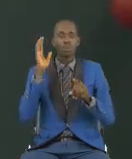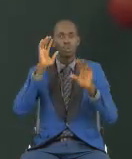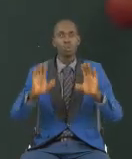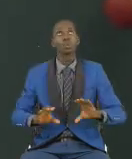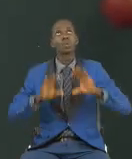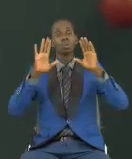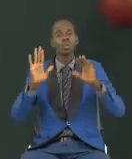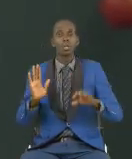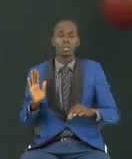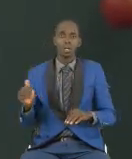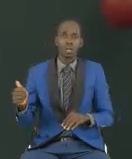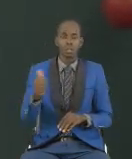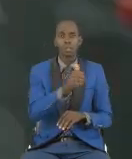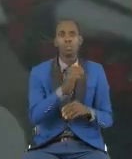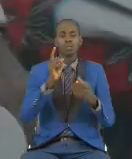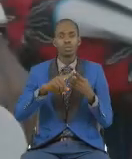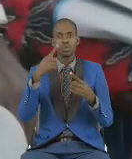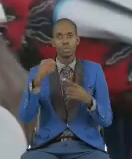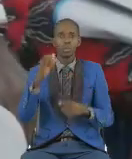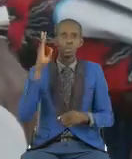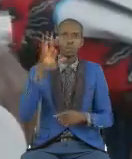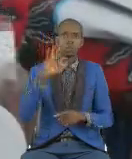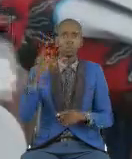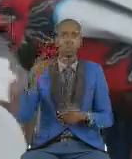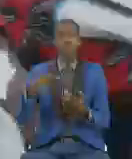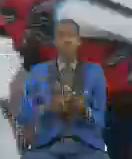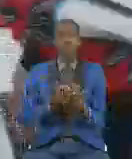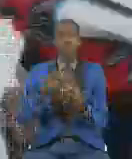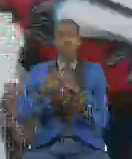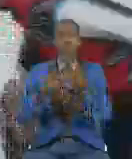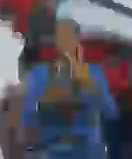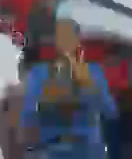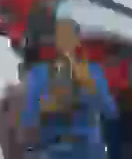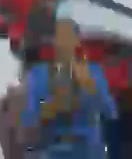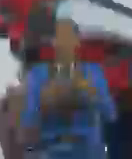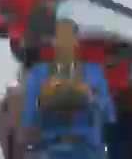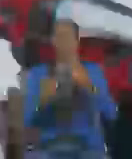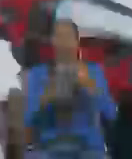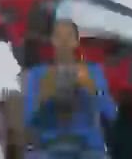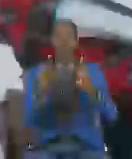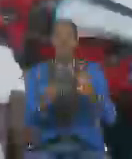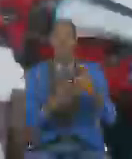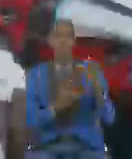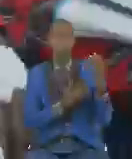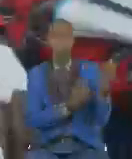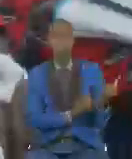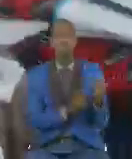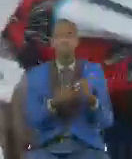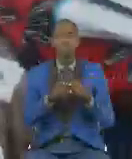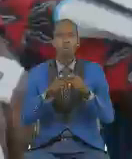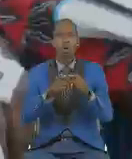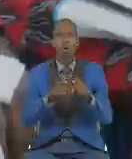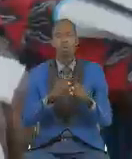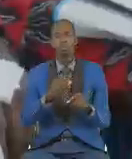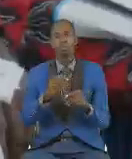the word of the gospel. Look at number 2 there. Number 2 there is the courage while proclaiming the